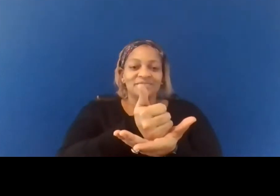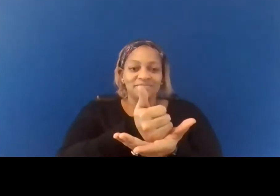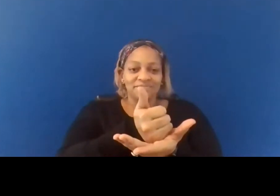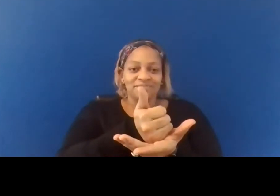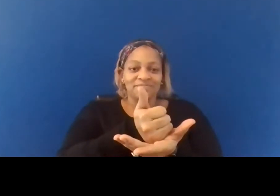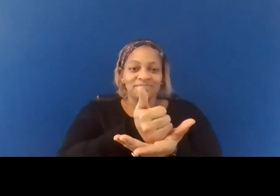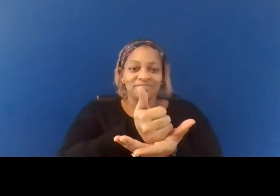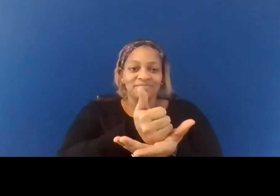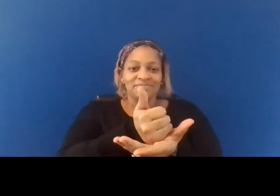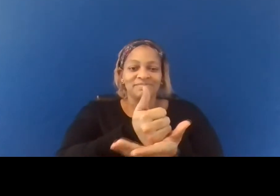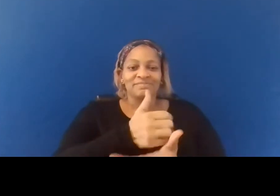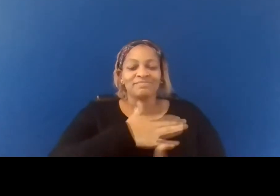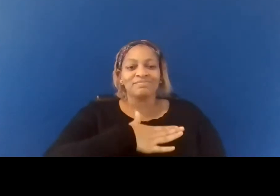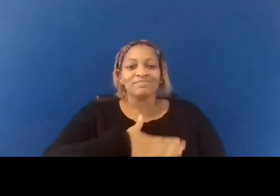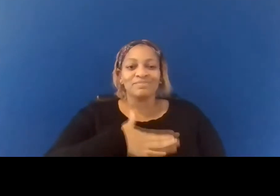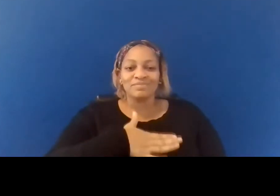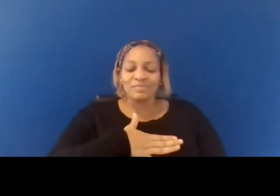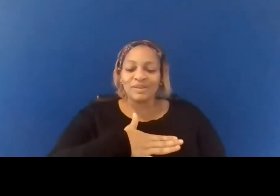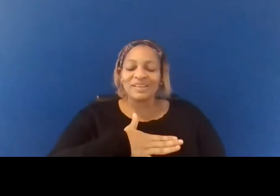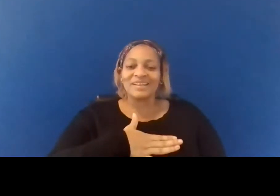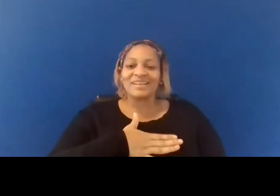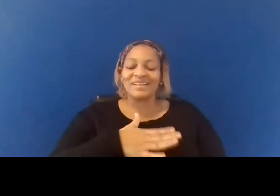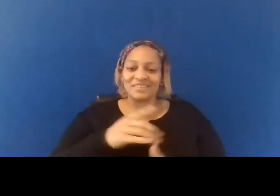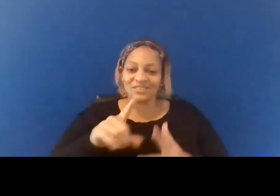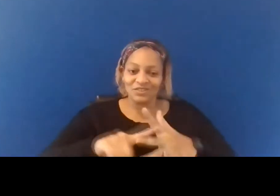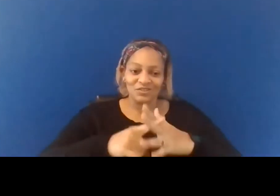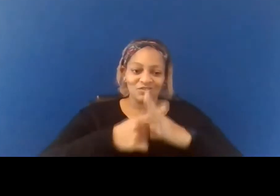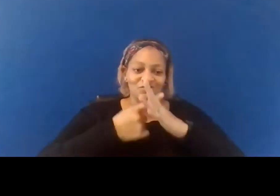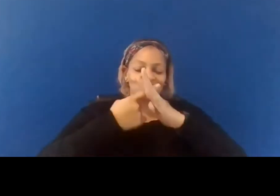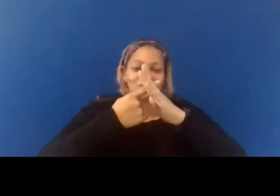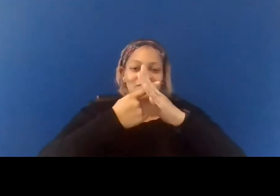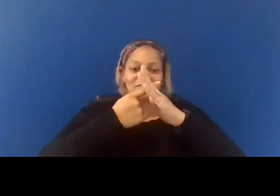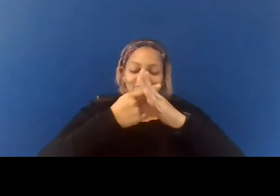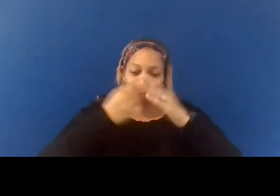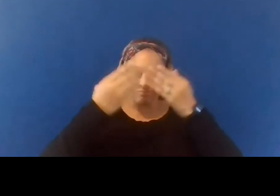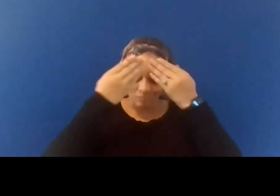Please come back into awareness completely in this space.